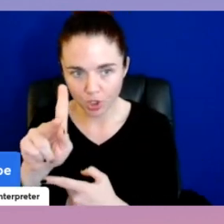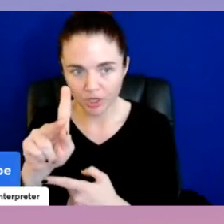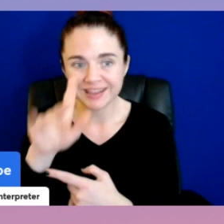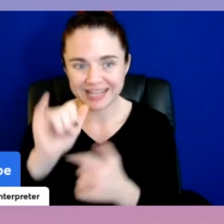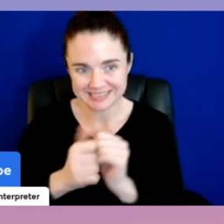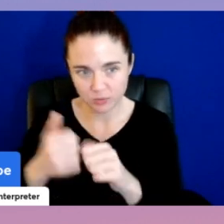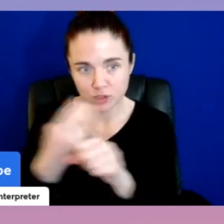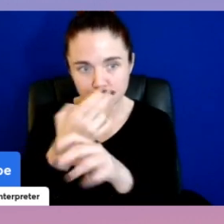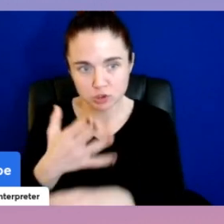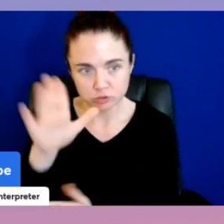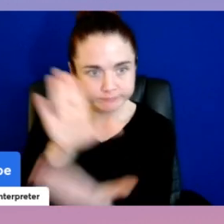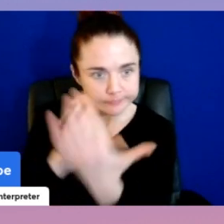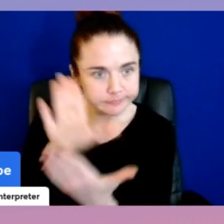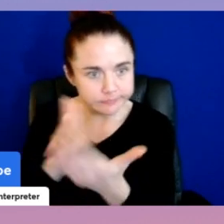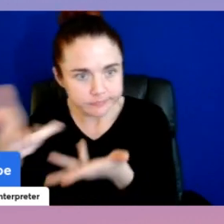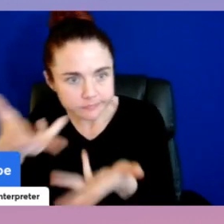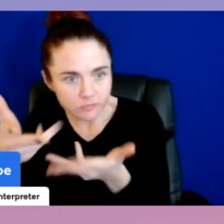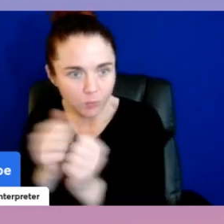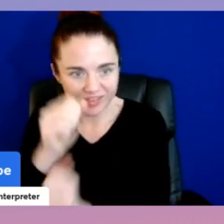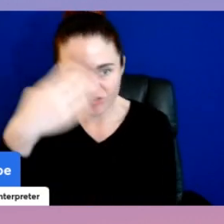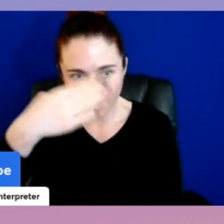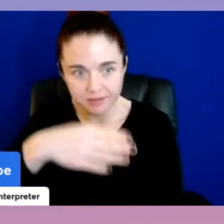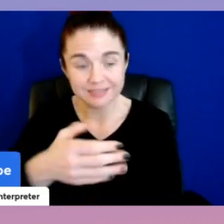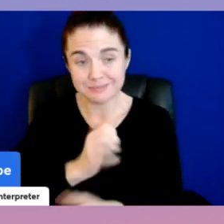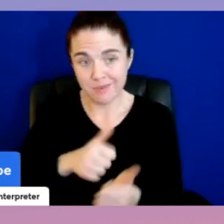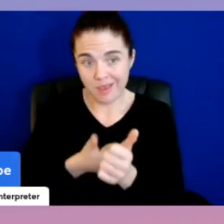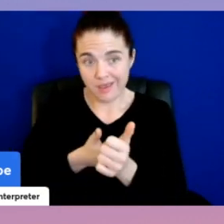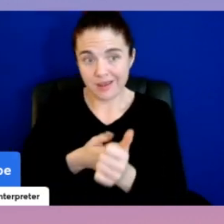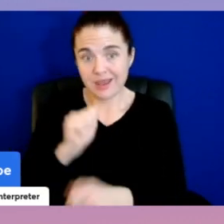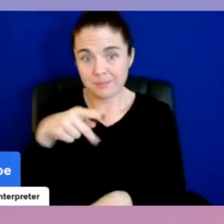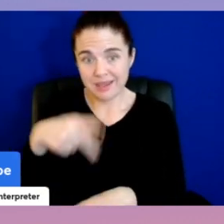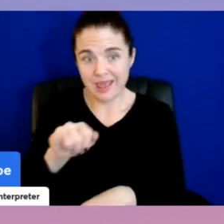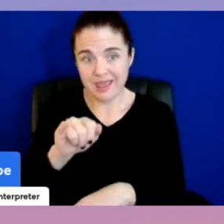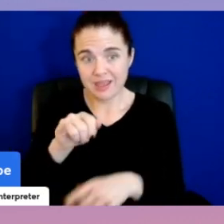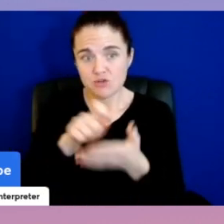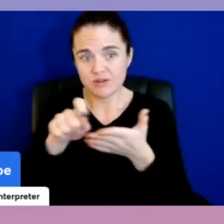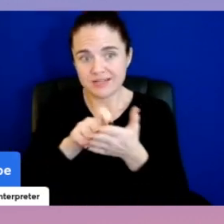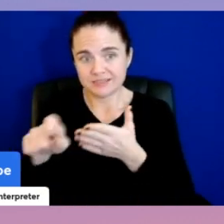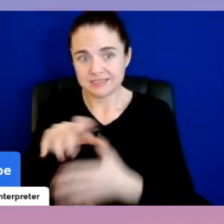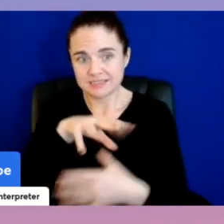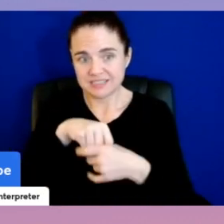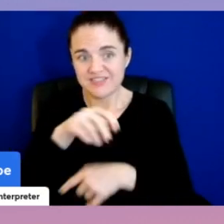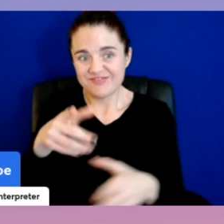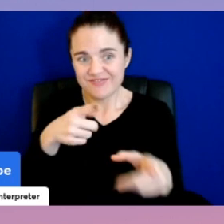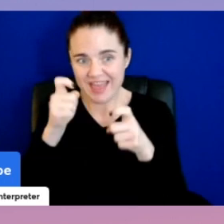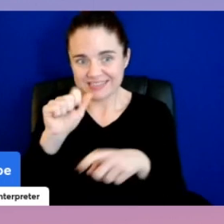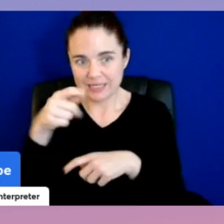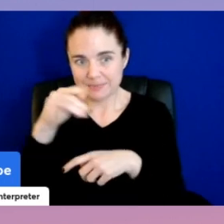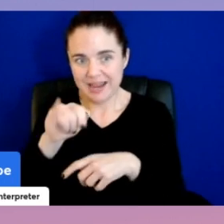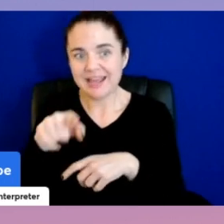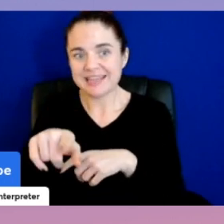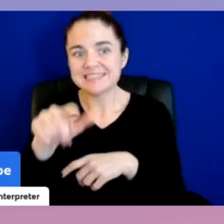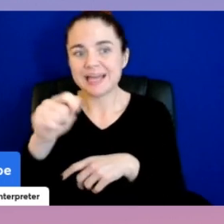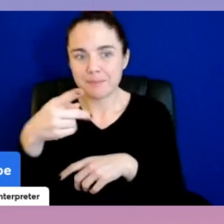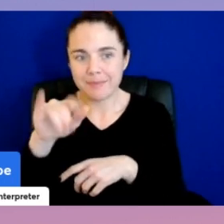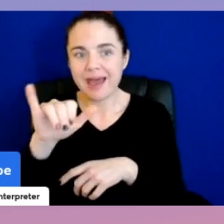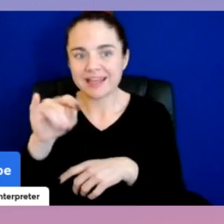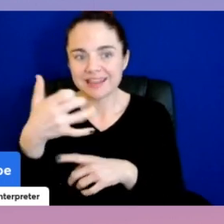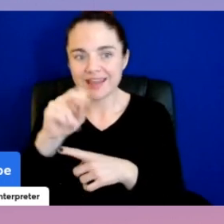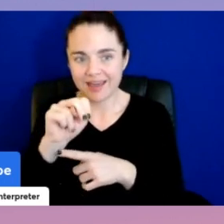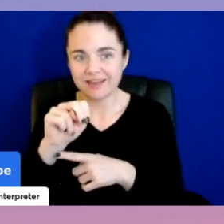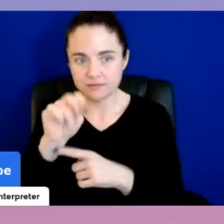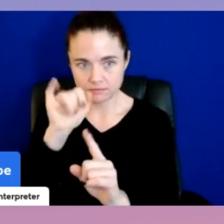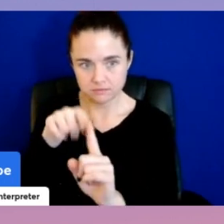front end. The backend API is written in Fast API, which is a great Python API